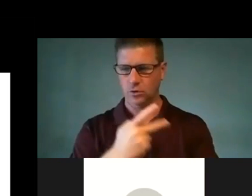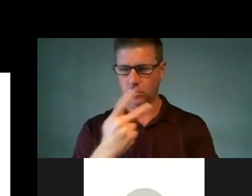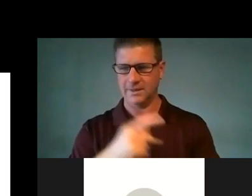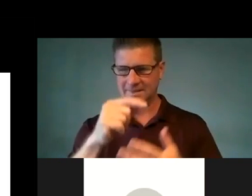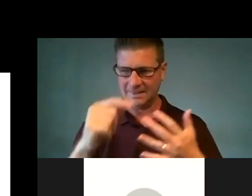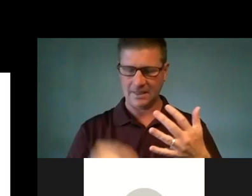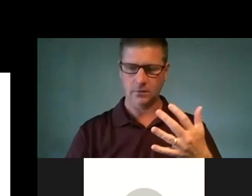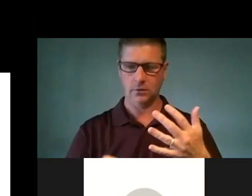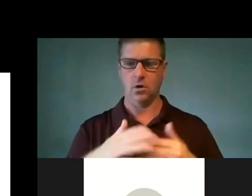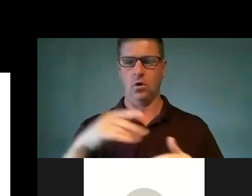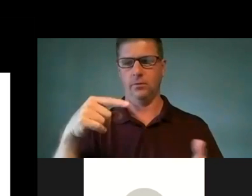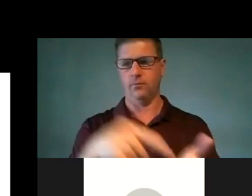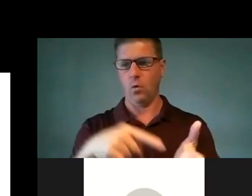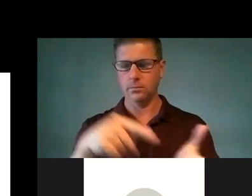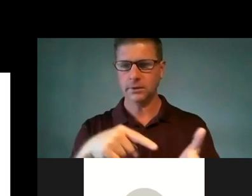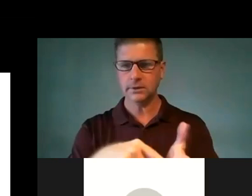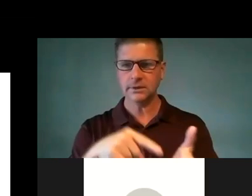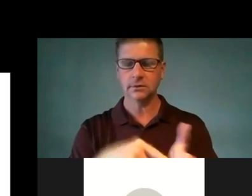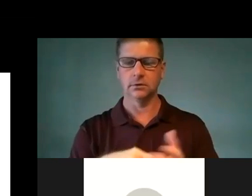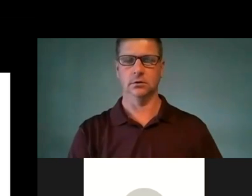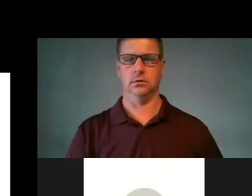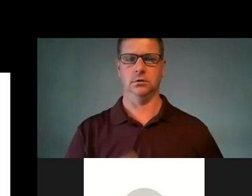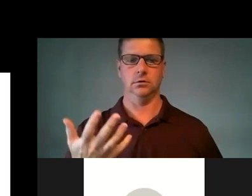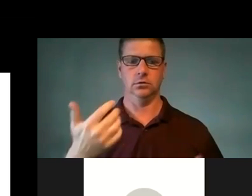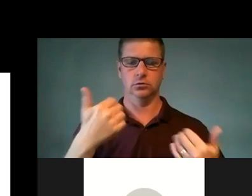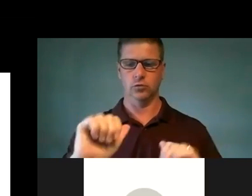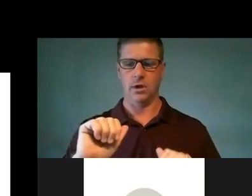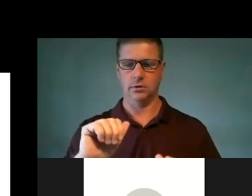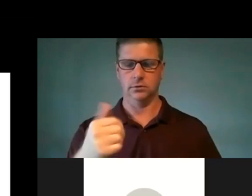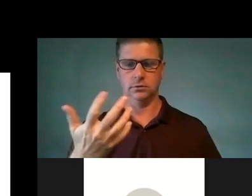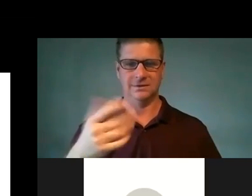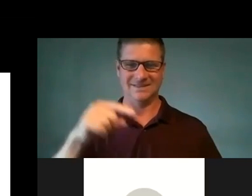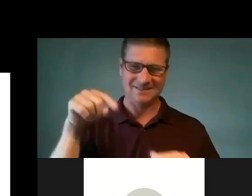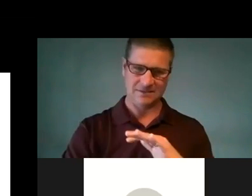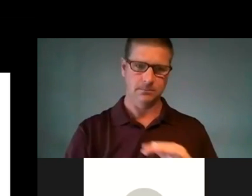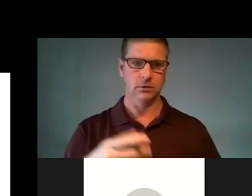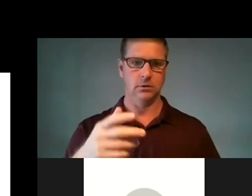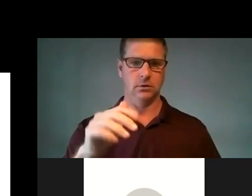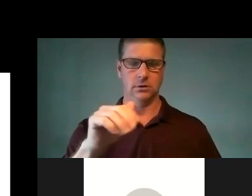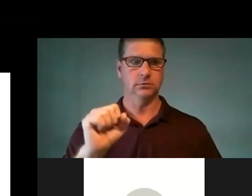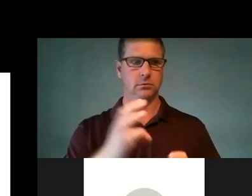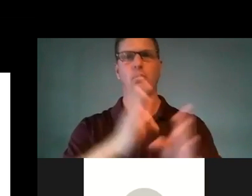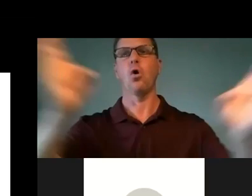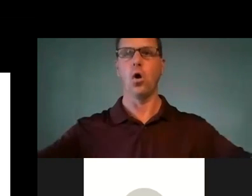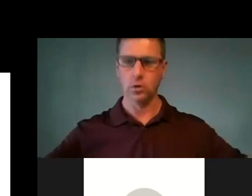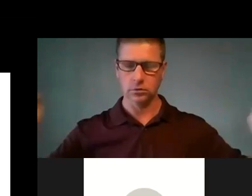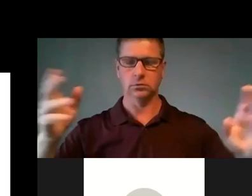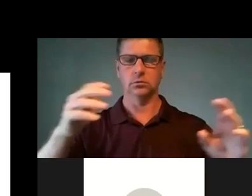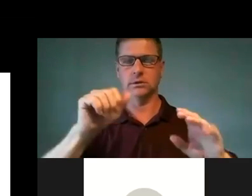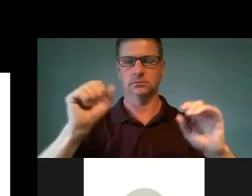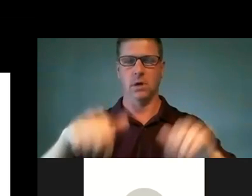on affordability and trying to go as deep and as broad as possible.